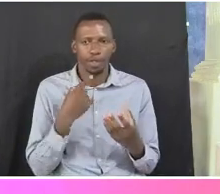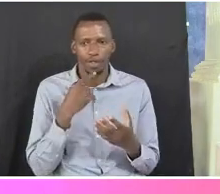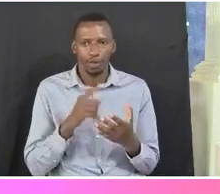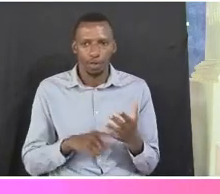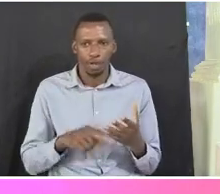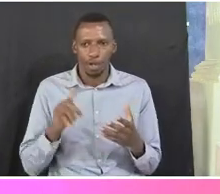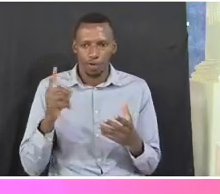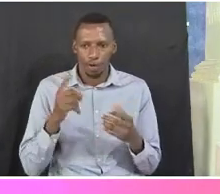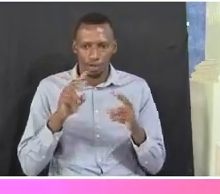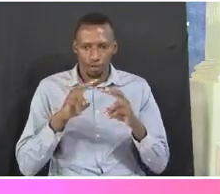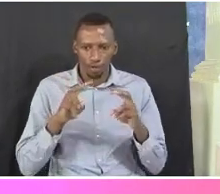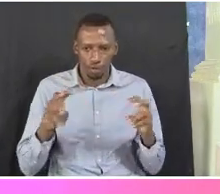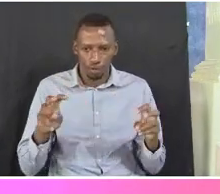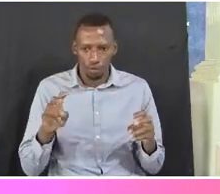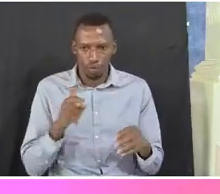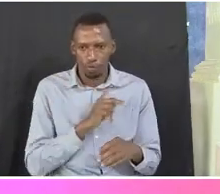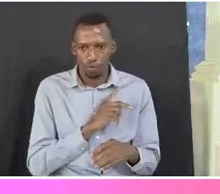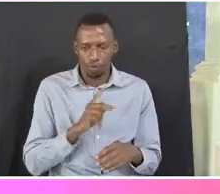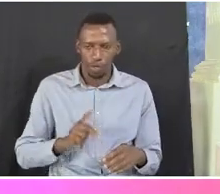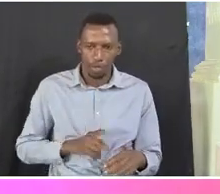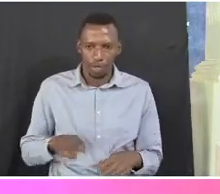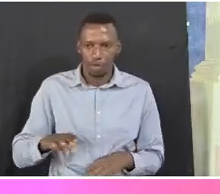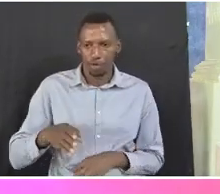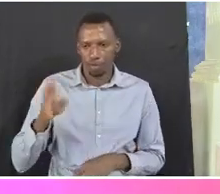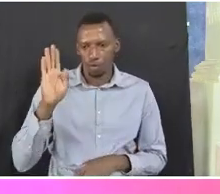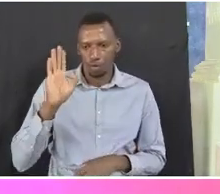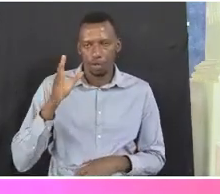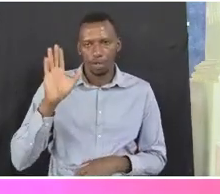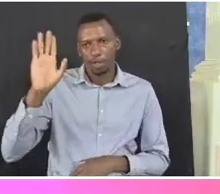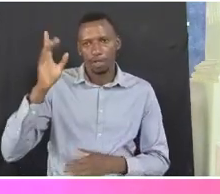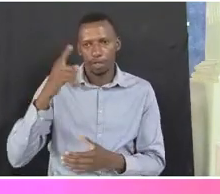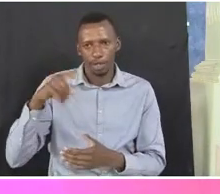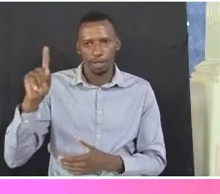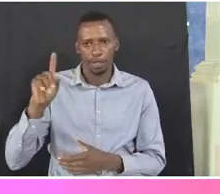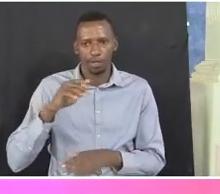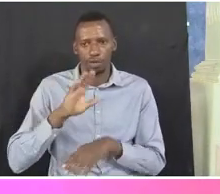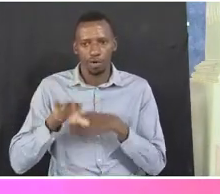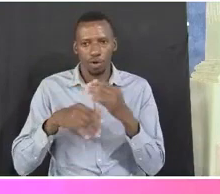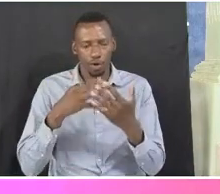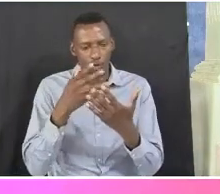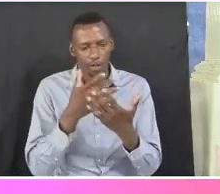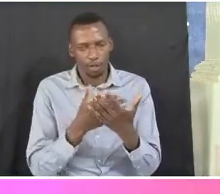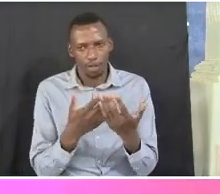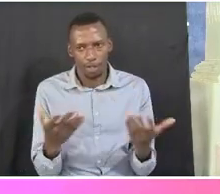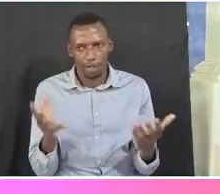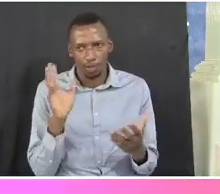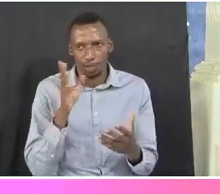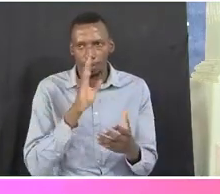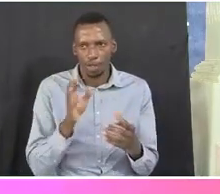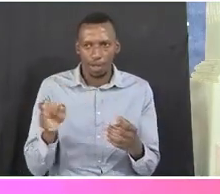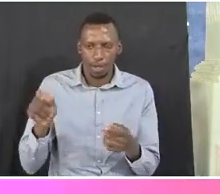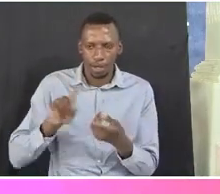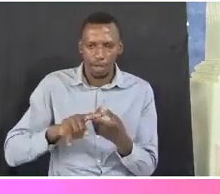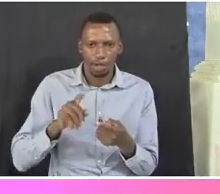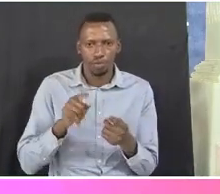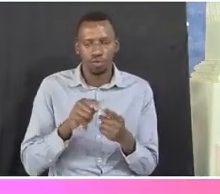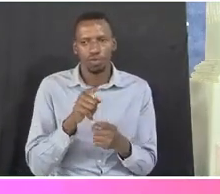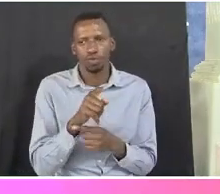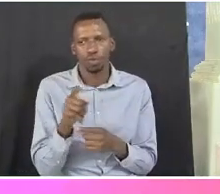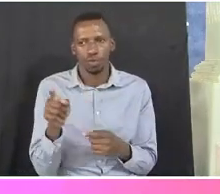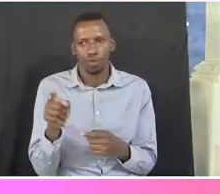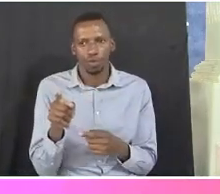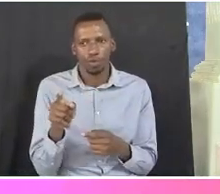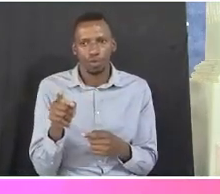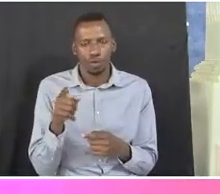first the kingdom of God and his righteousness. All these things will be added to you. You have married